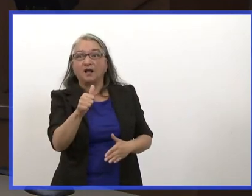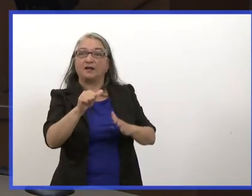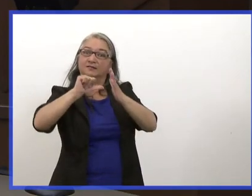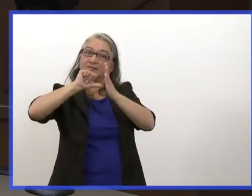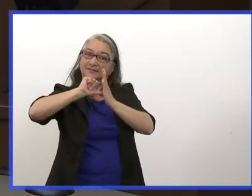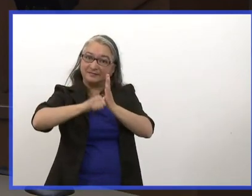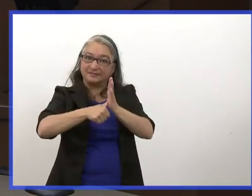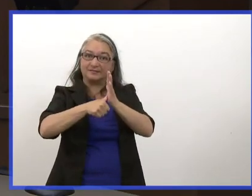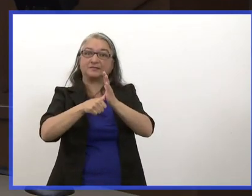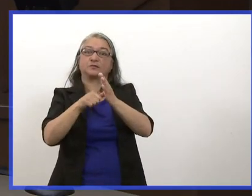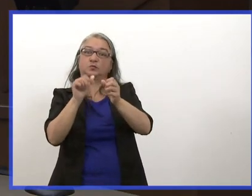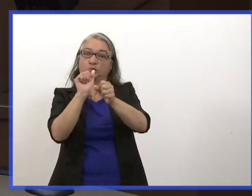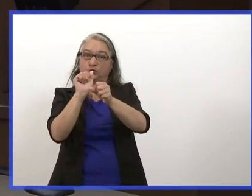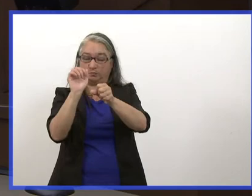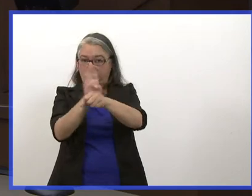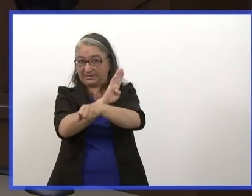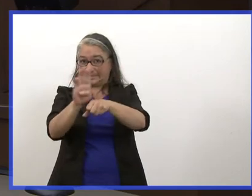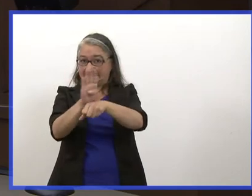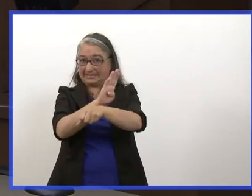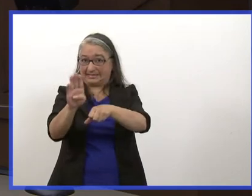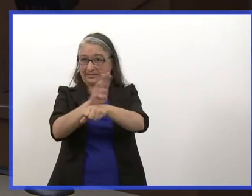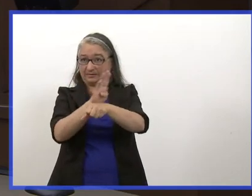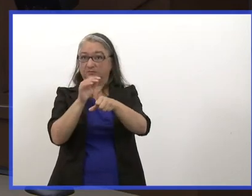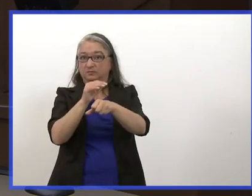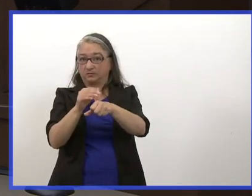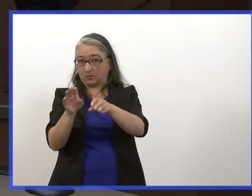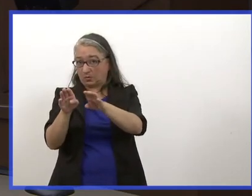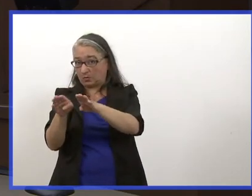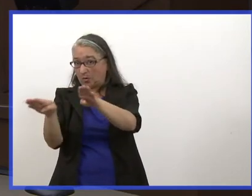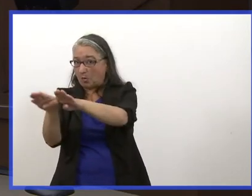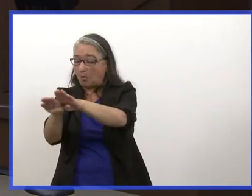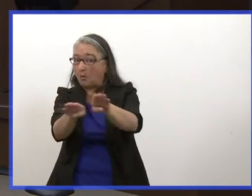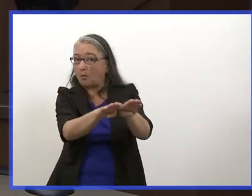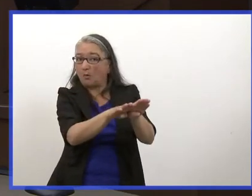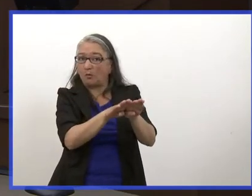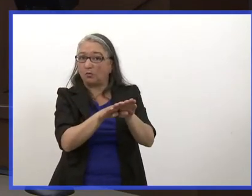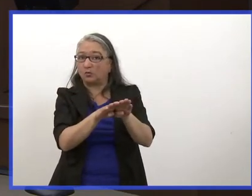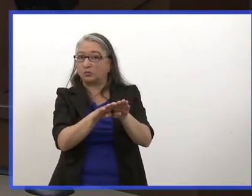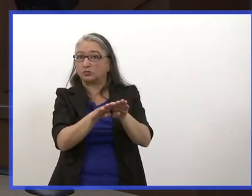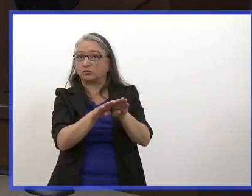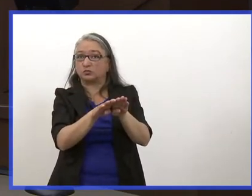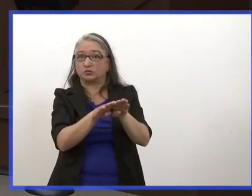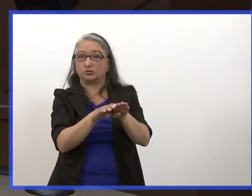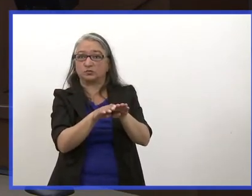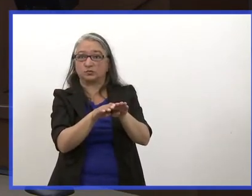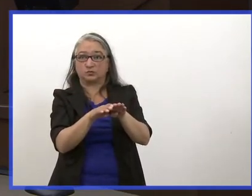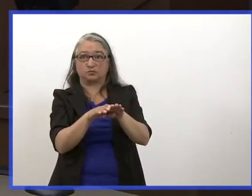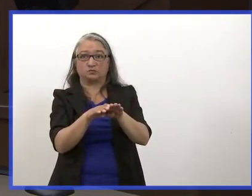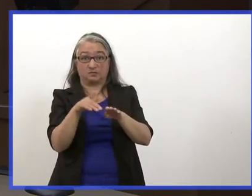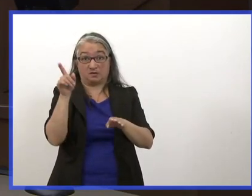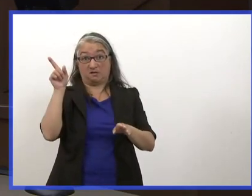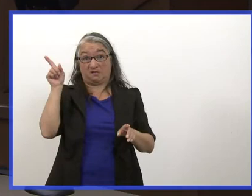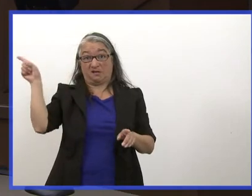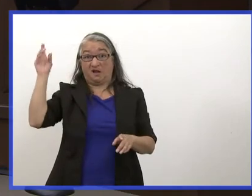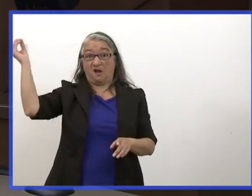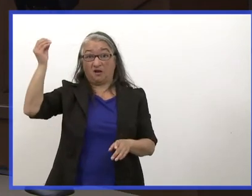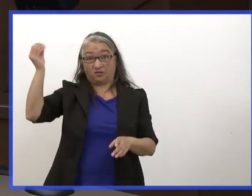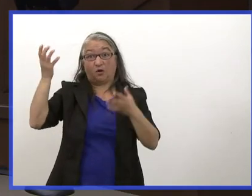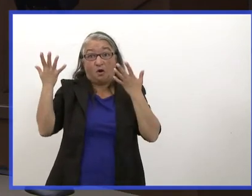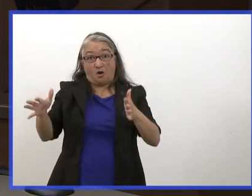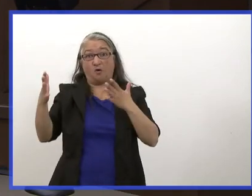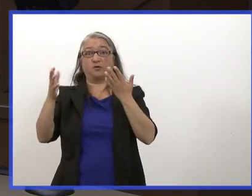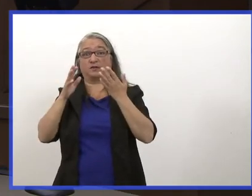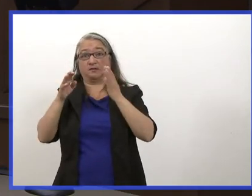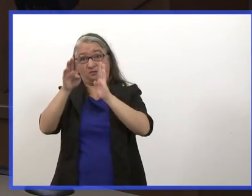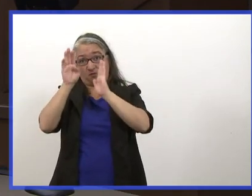we continue to ship patients to Ontario, which has, you know, has more of those orders in place. Why aren't you listening to